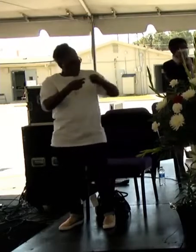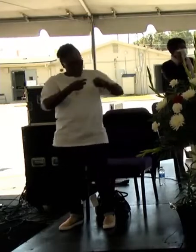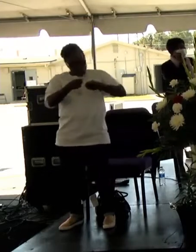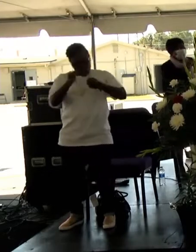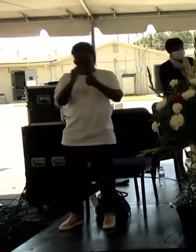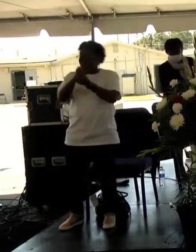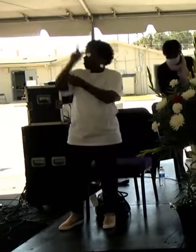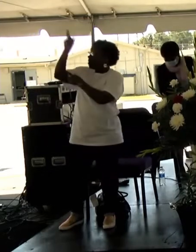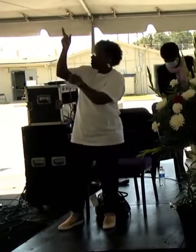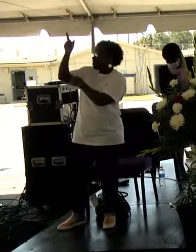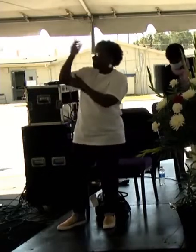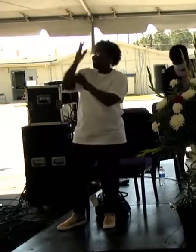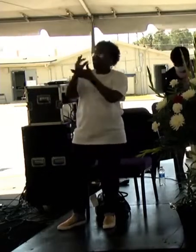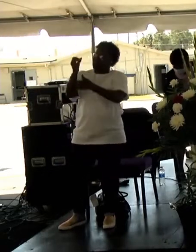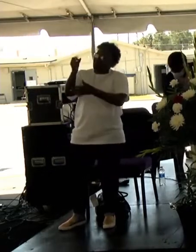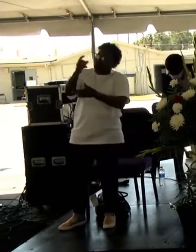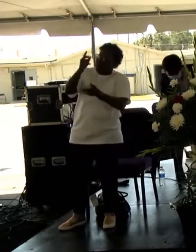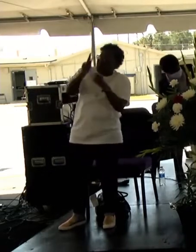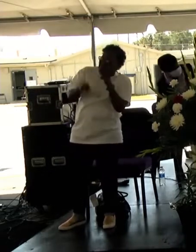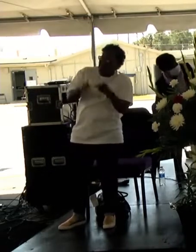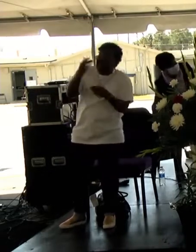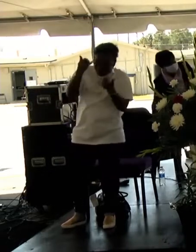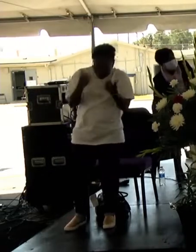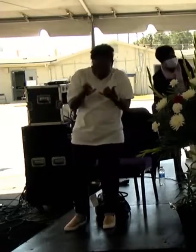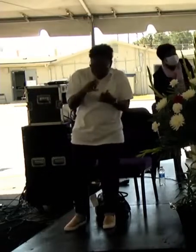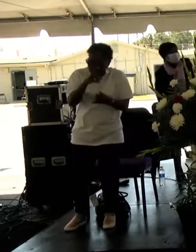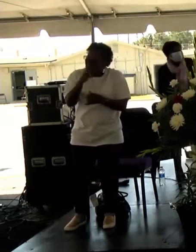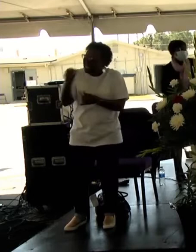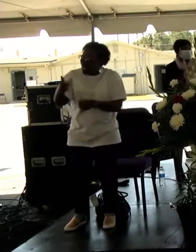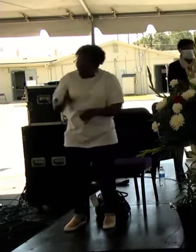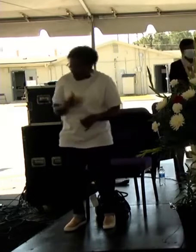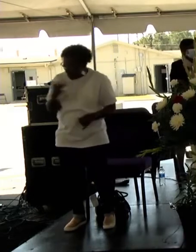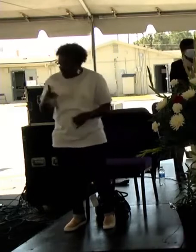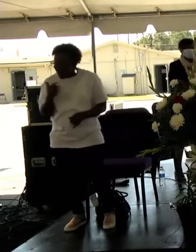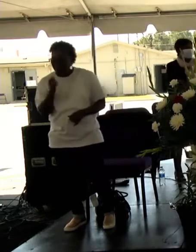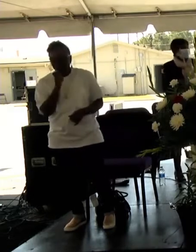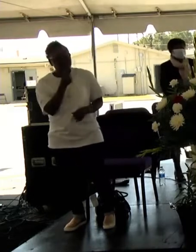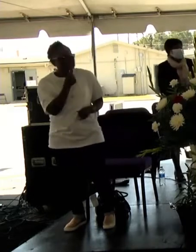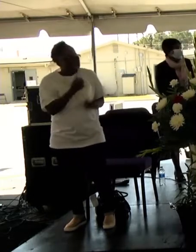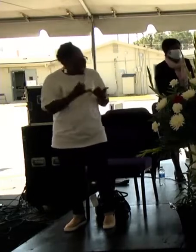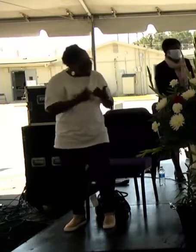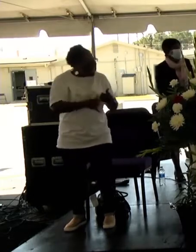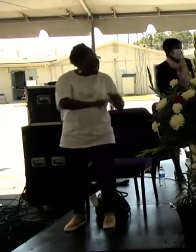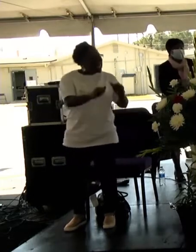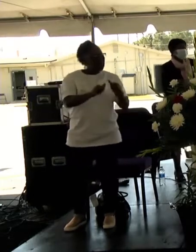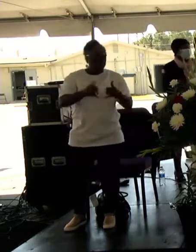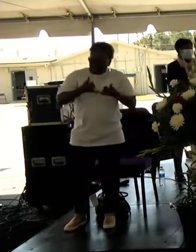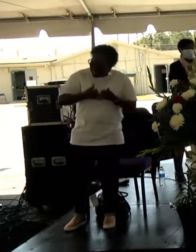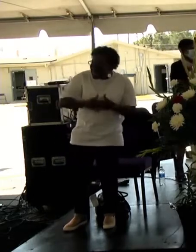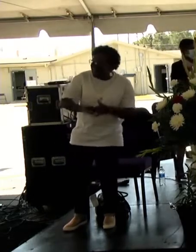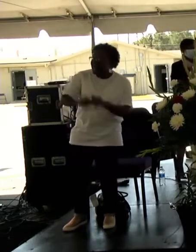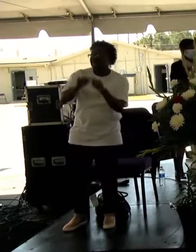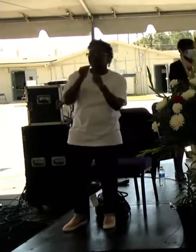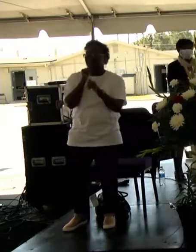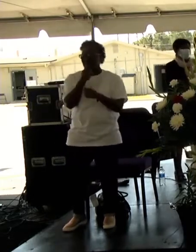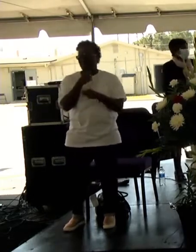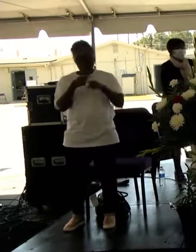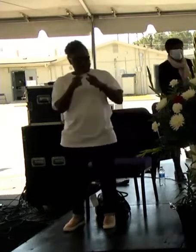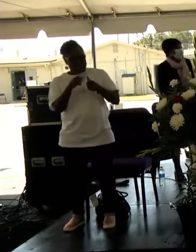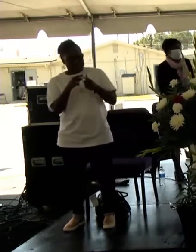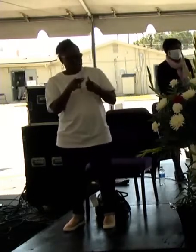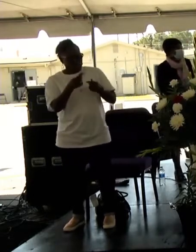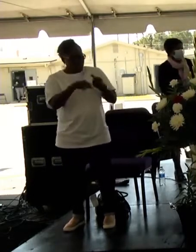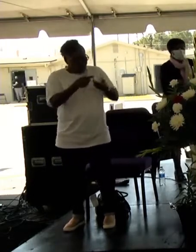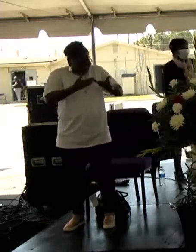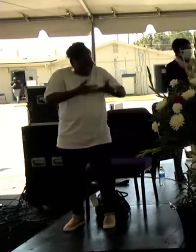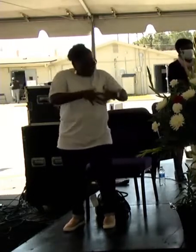sermon. See, let me tell you something. Some of the people that's hollering right now, it's because they still suffering. They've had to suffer through some stuff. But he said, after you